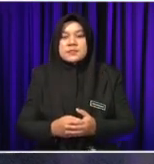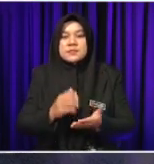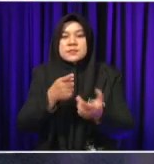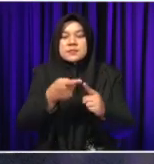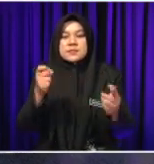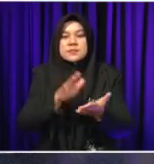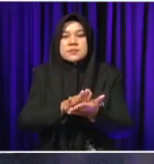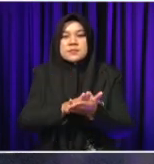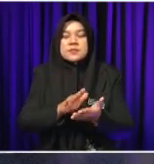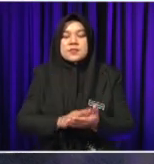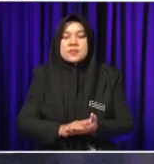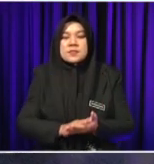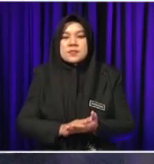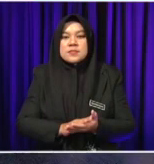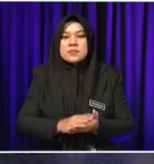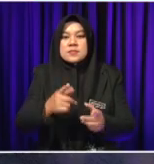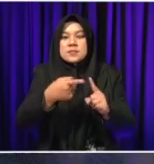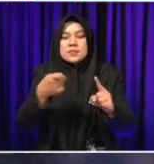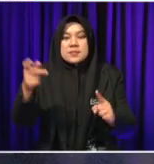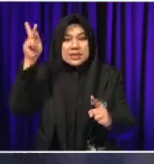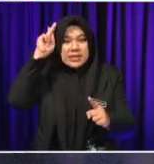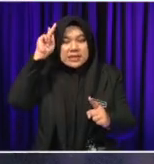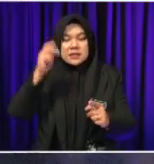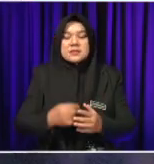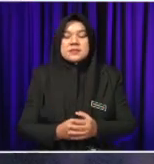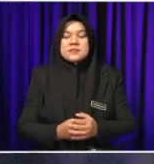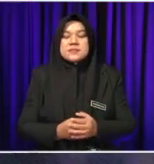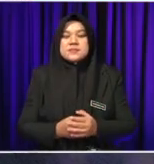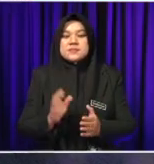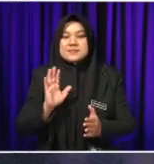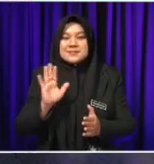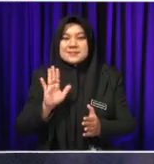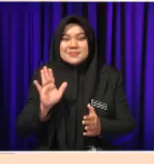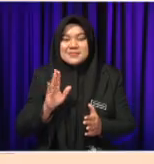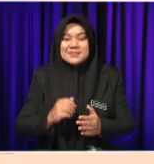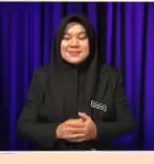well, SMK Chiku Dua Gua Musang Kelantan. Hi, pupils. How are you?